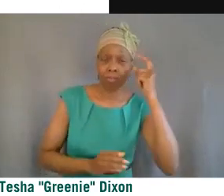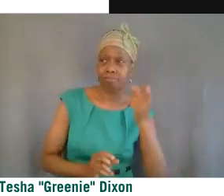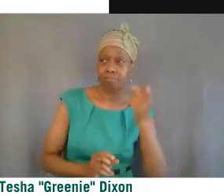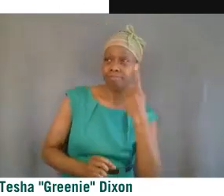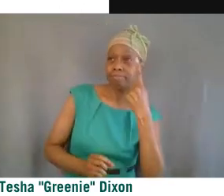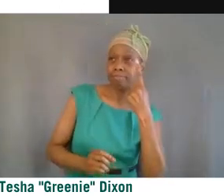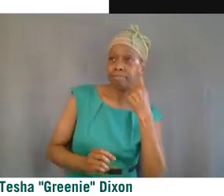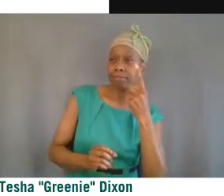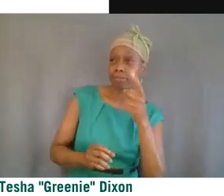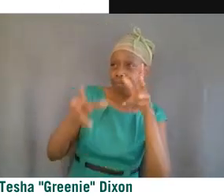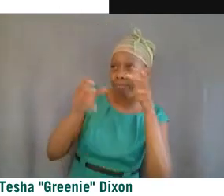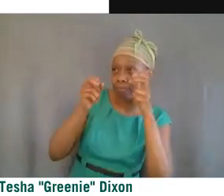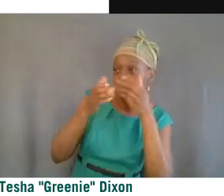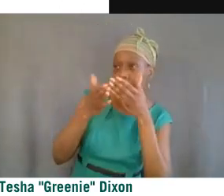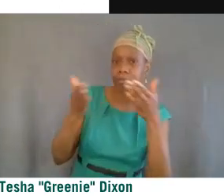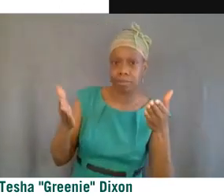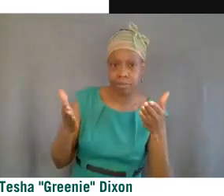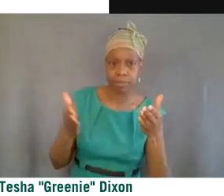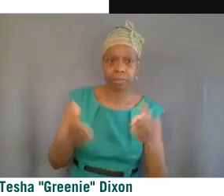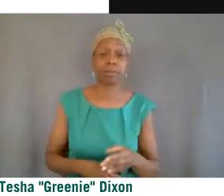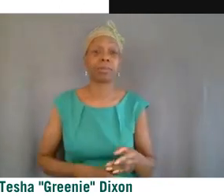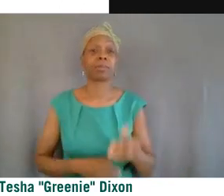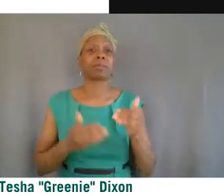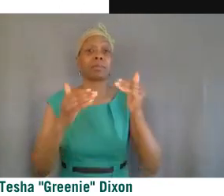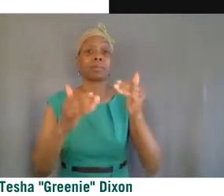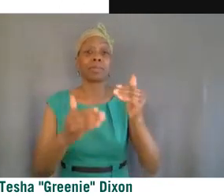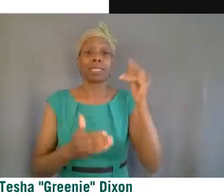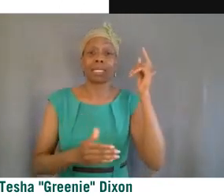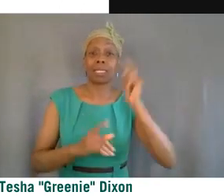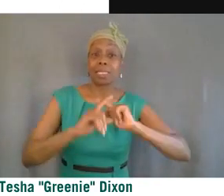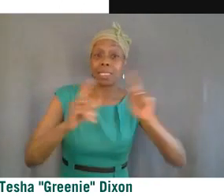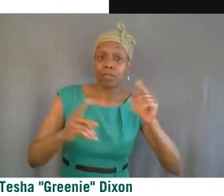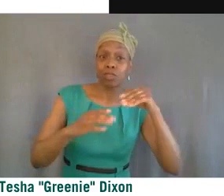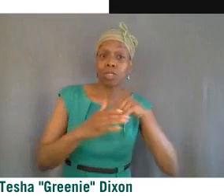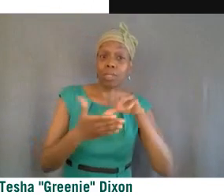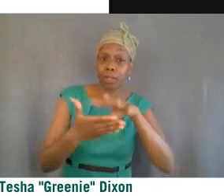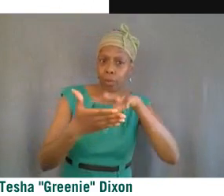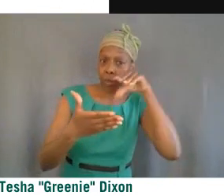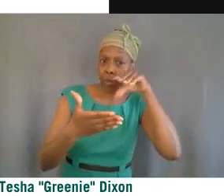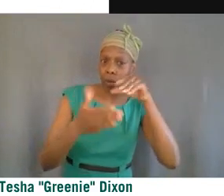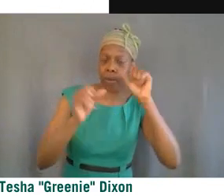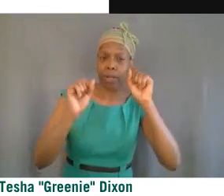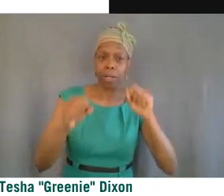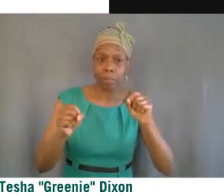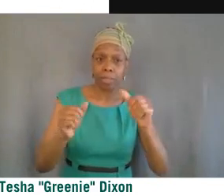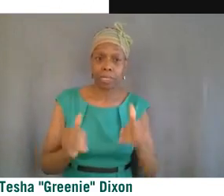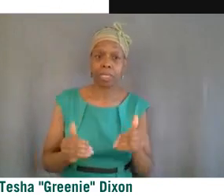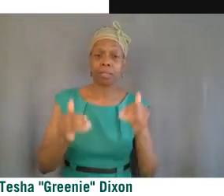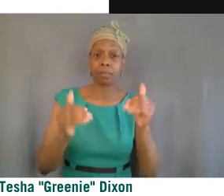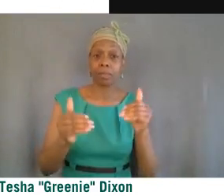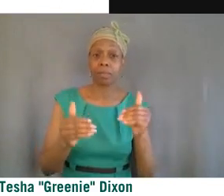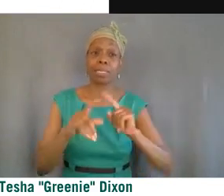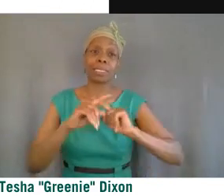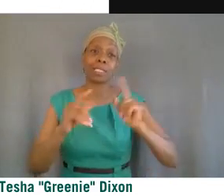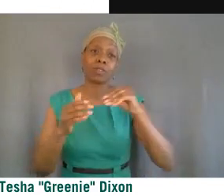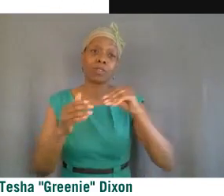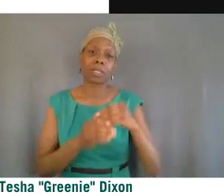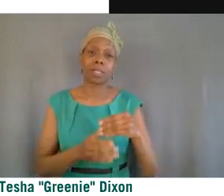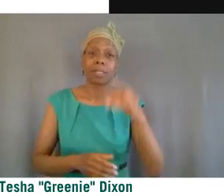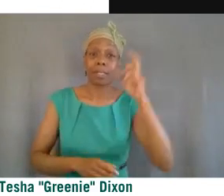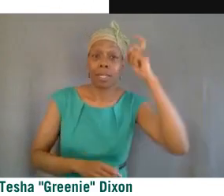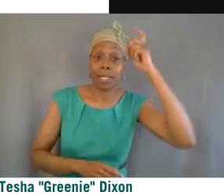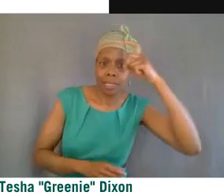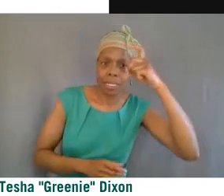in learning ability, intellectual function. It can be associated with challenges